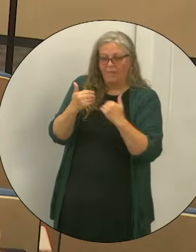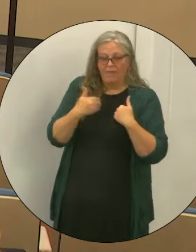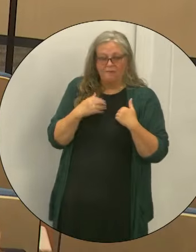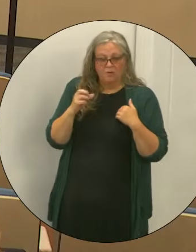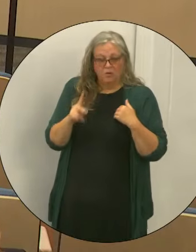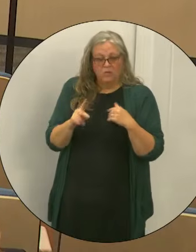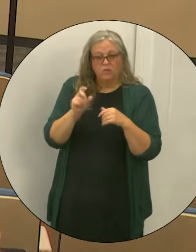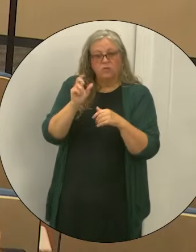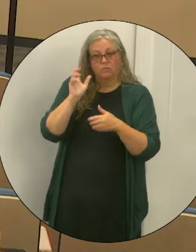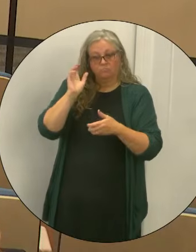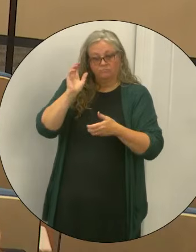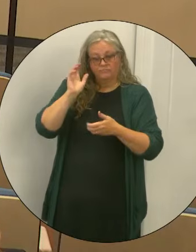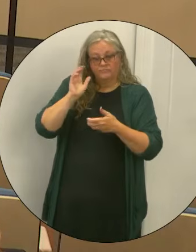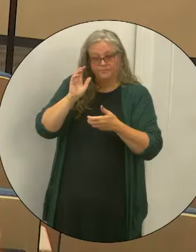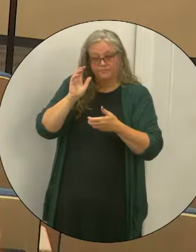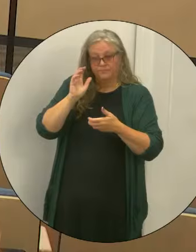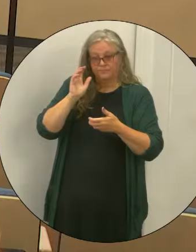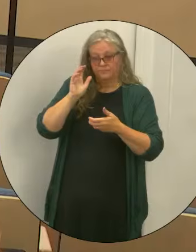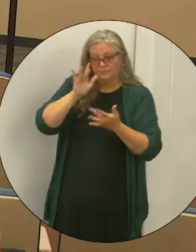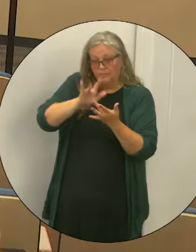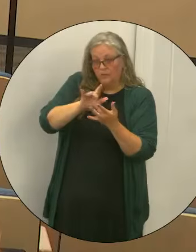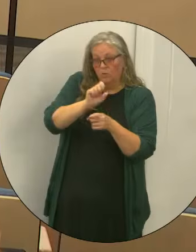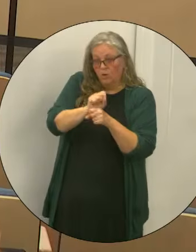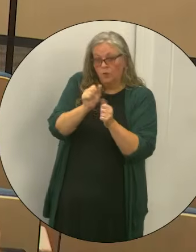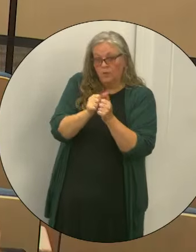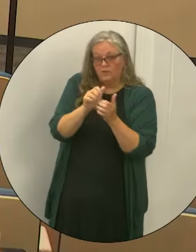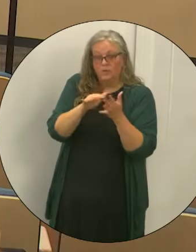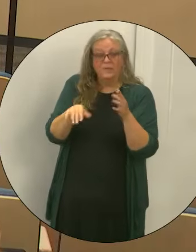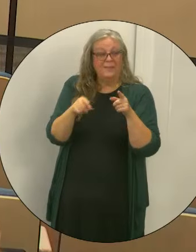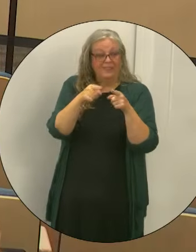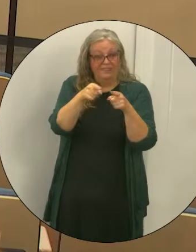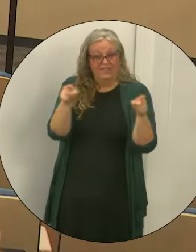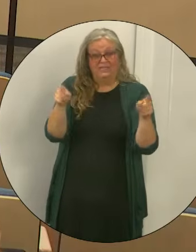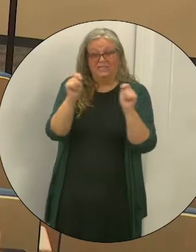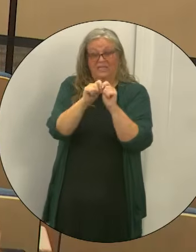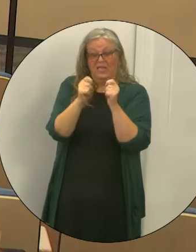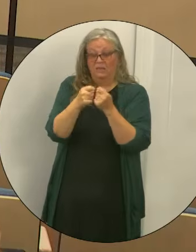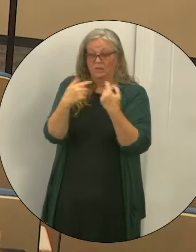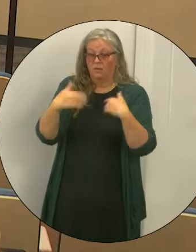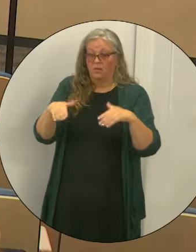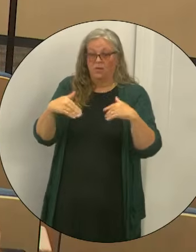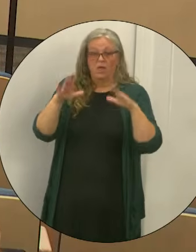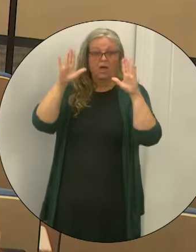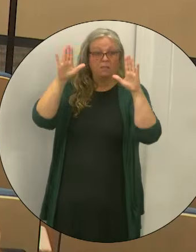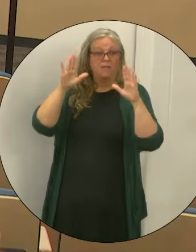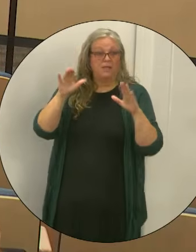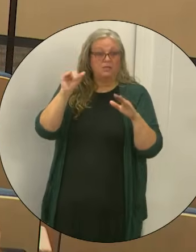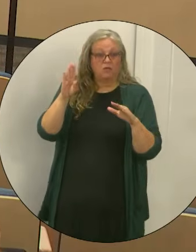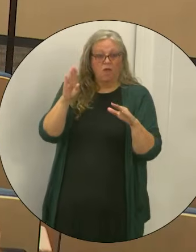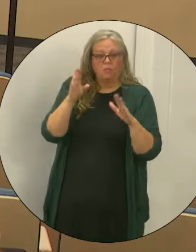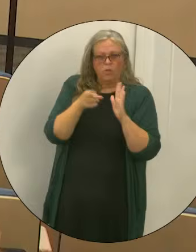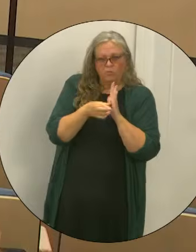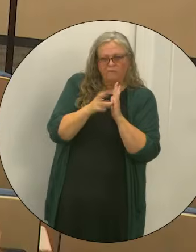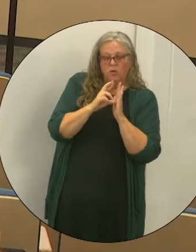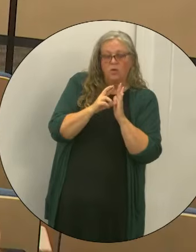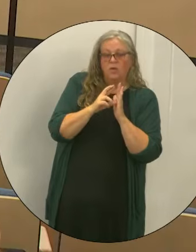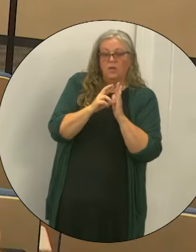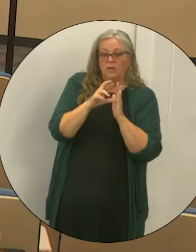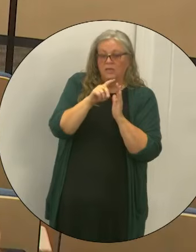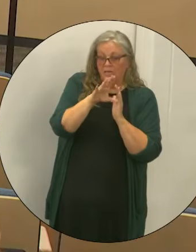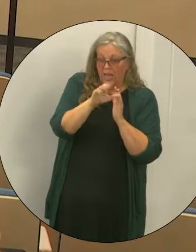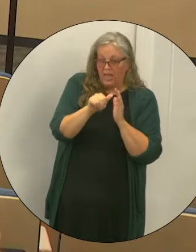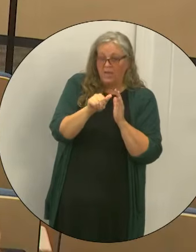to work with our students. But this team has done a phenomenal job with, reviewing that data constantly, working with